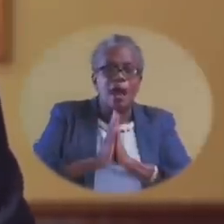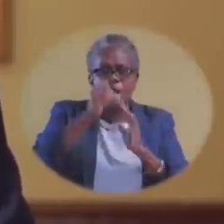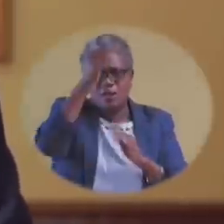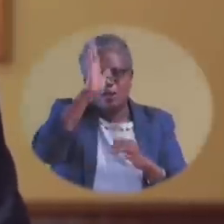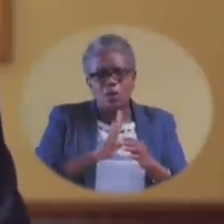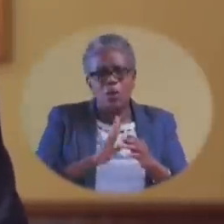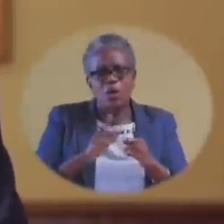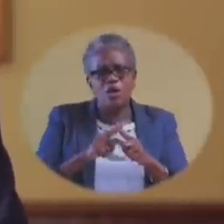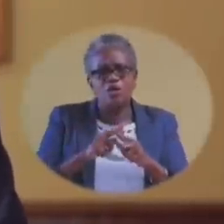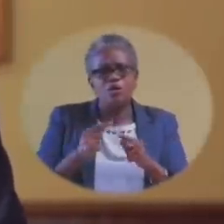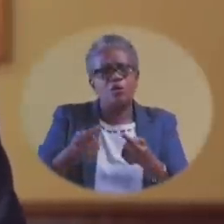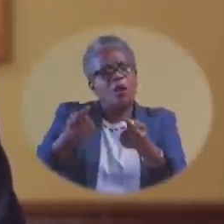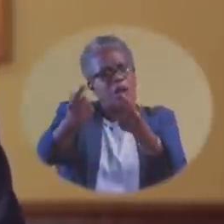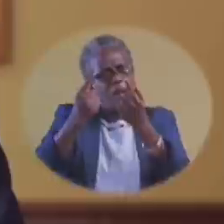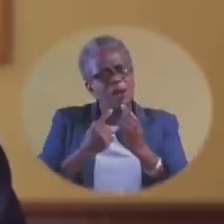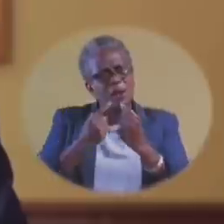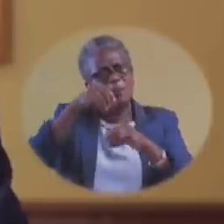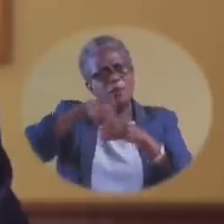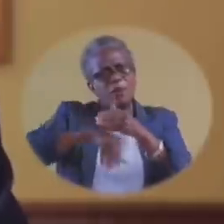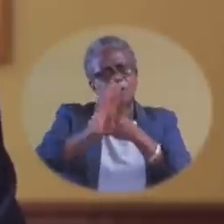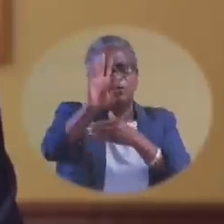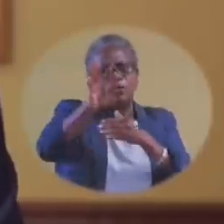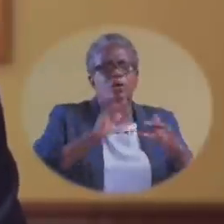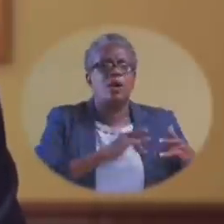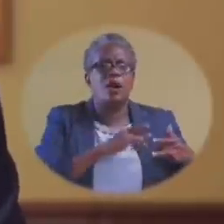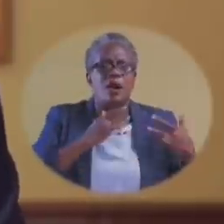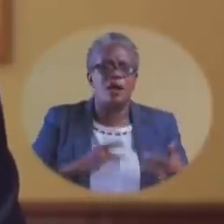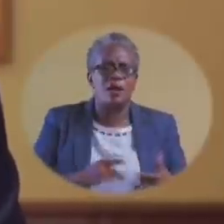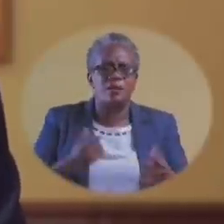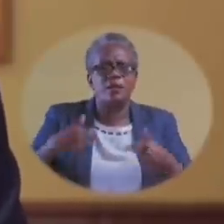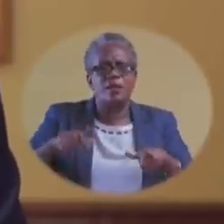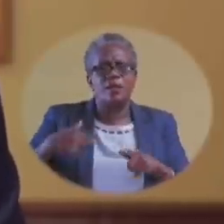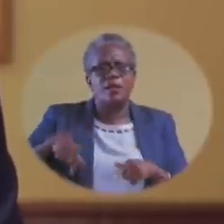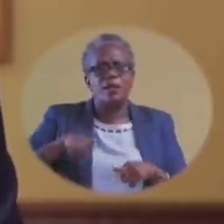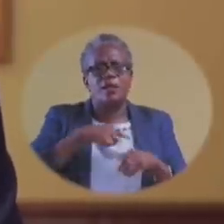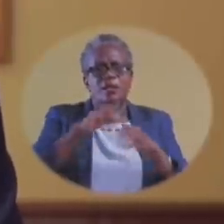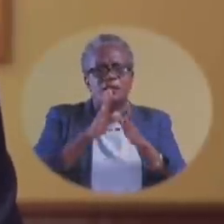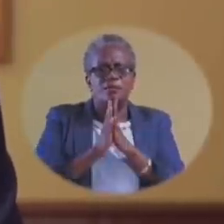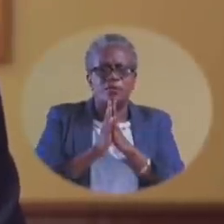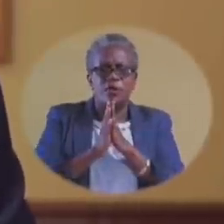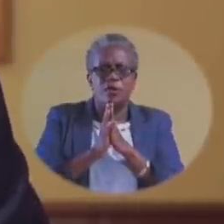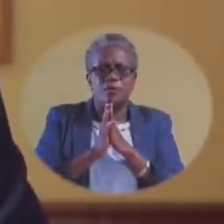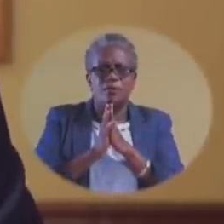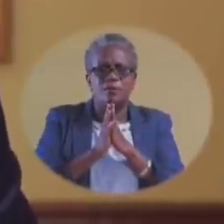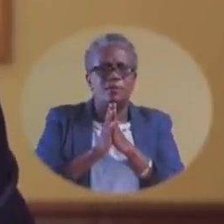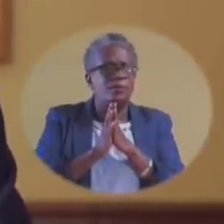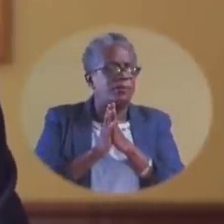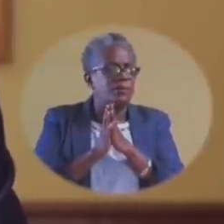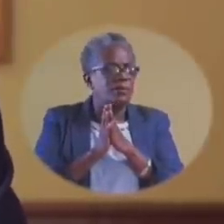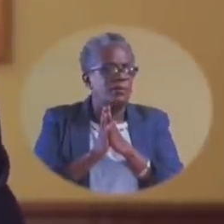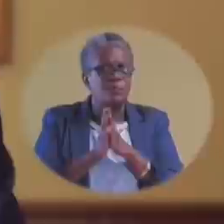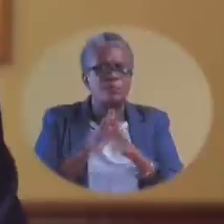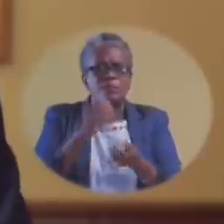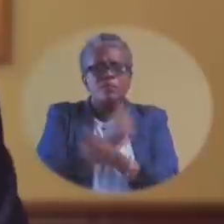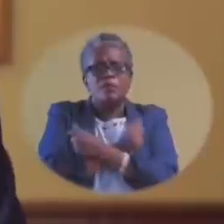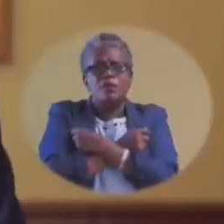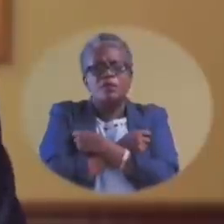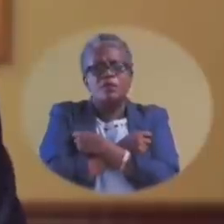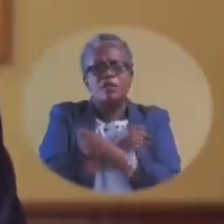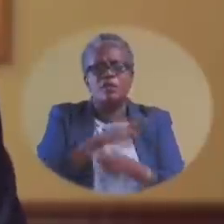accept them, Lord. For that man, that woman, that boy or girl who is surrendering now to